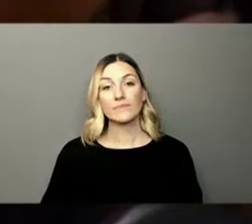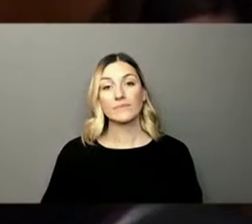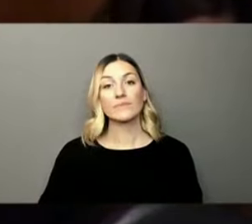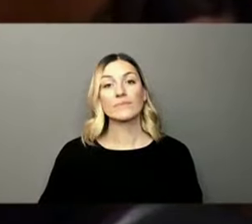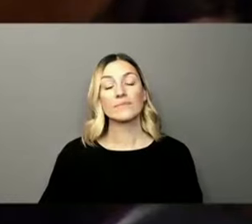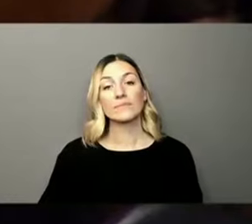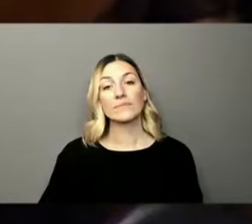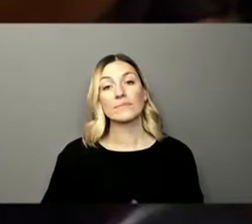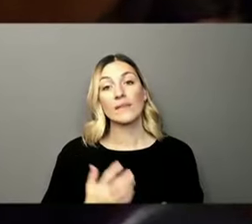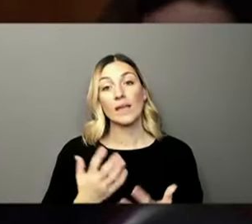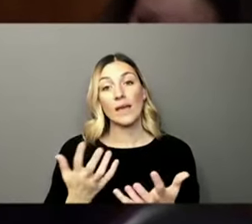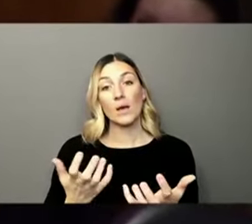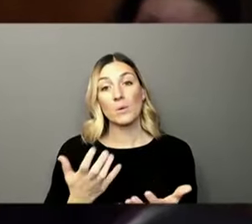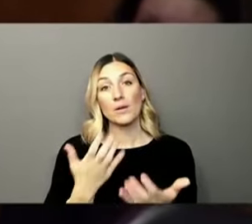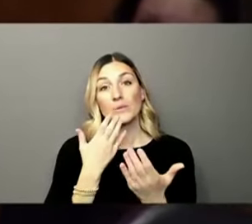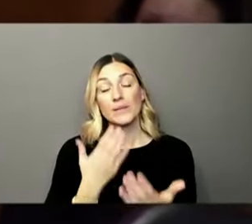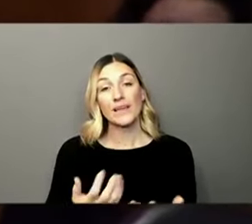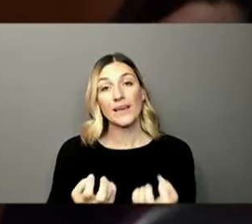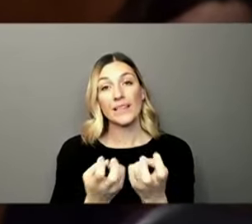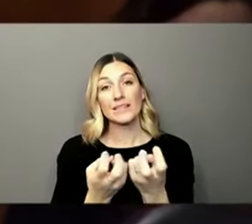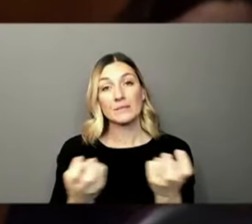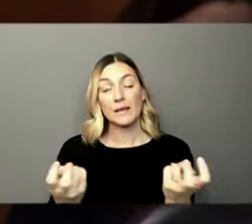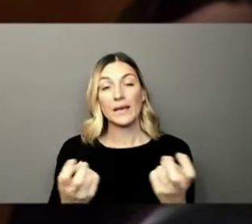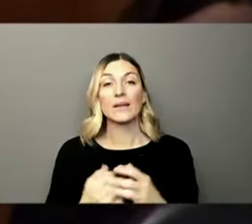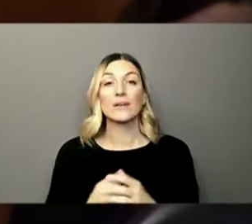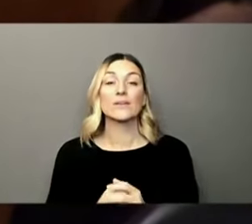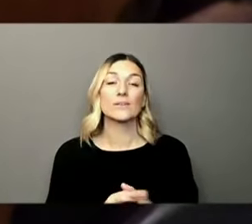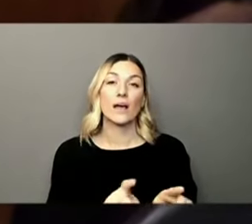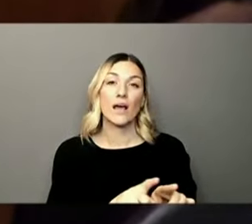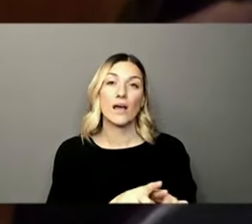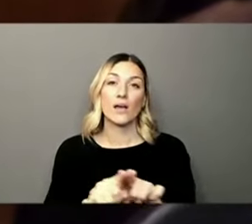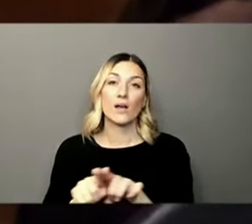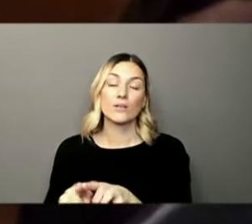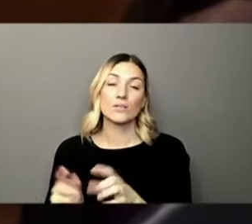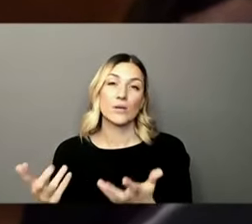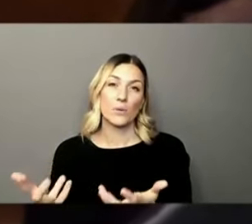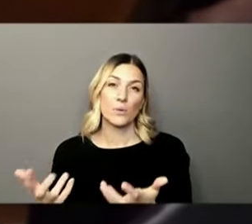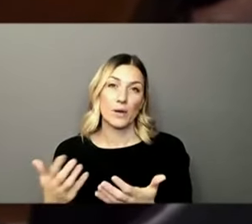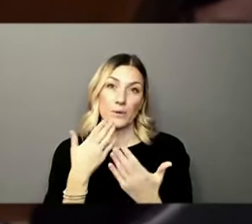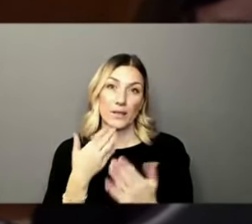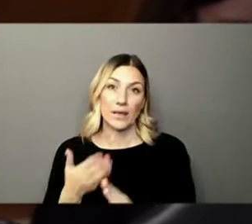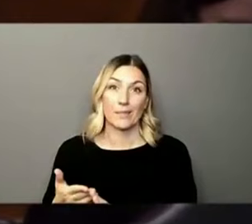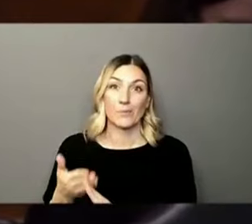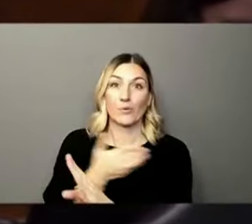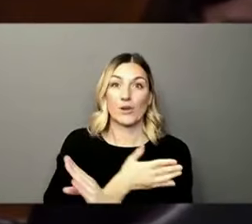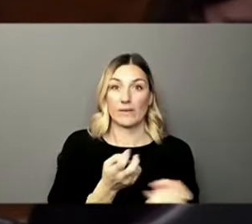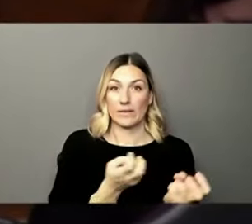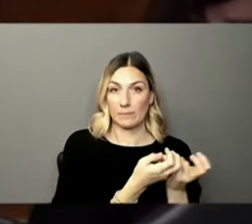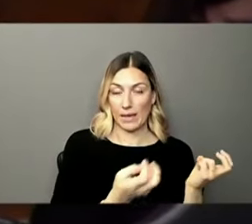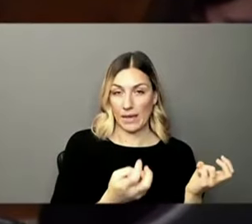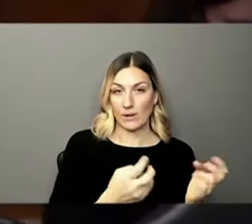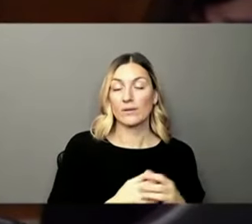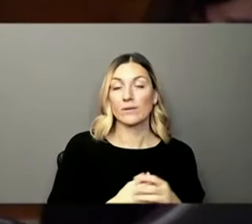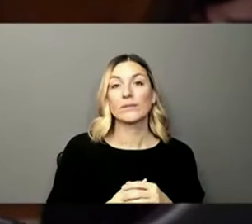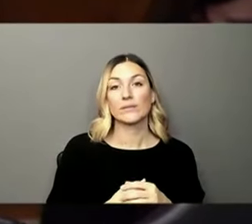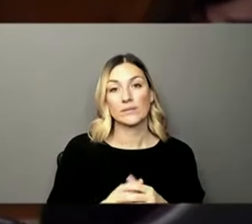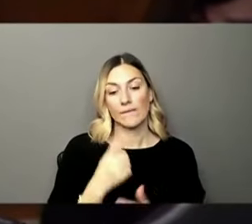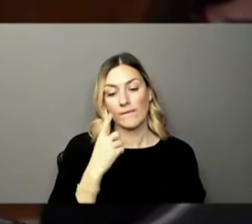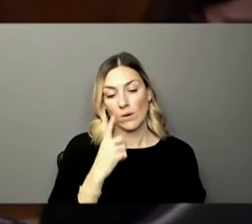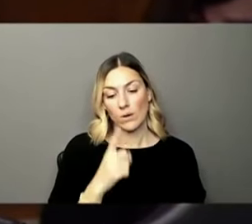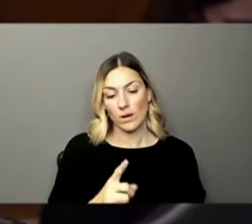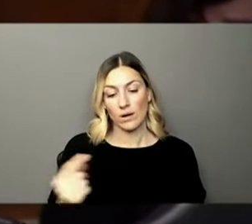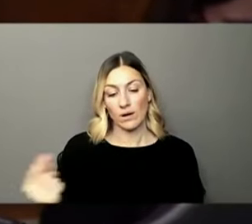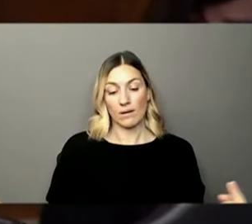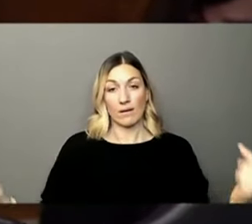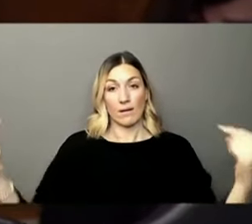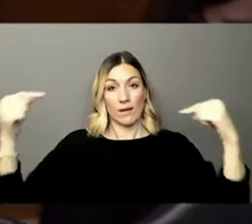I want to thank this panel of witnesses. I also want to thank the previous panel of witnesses for coming here,